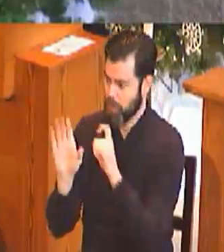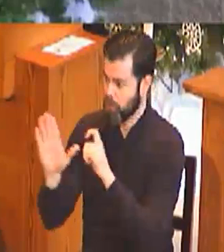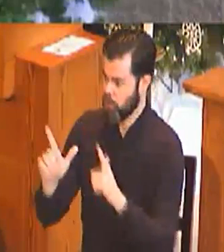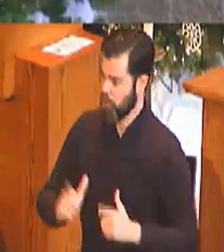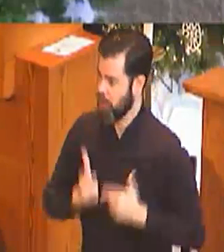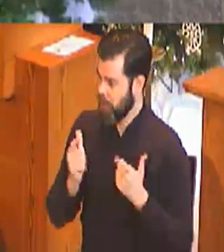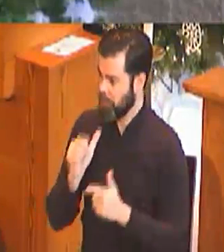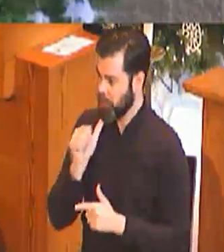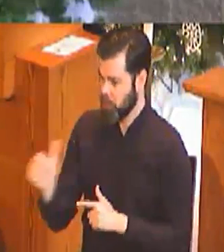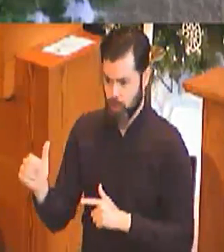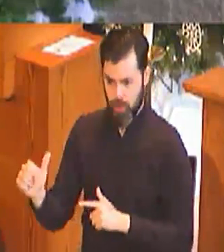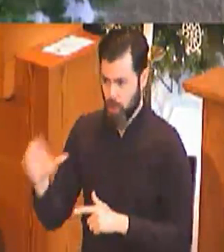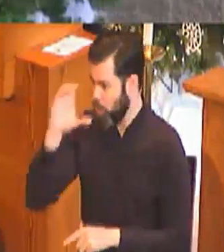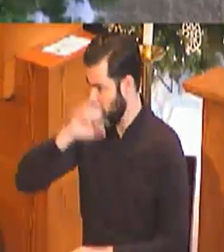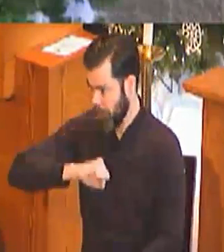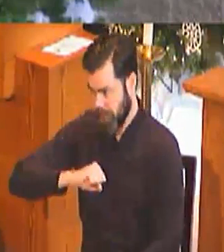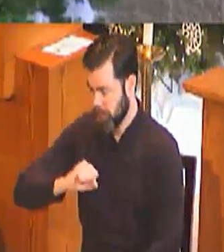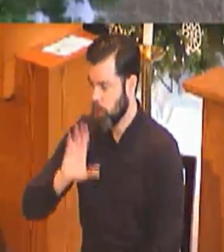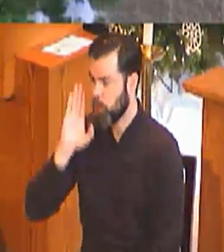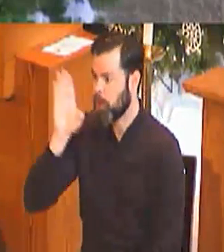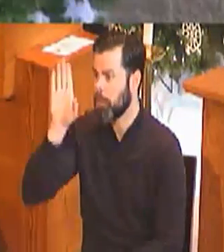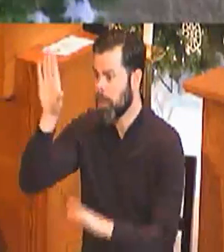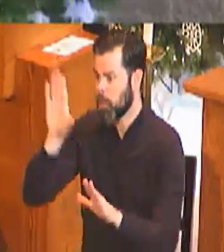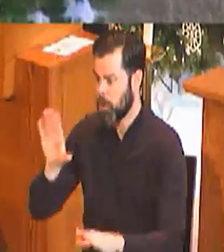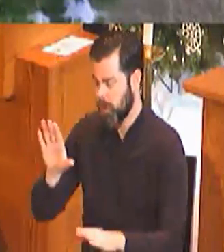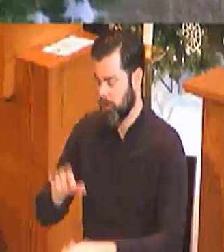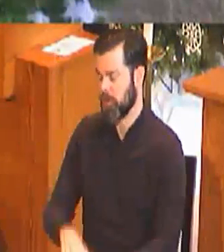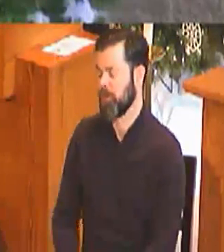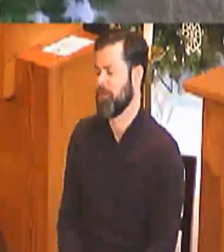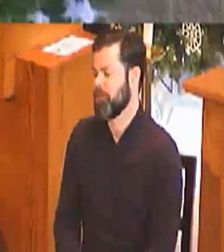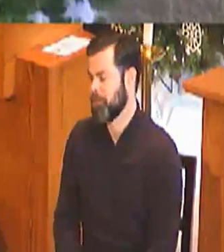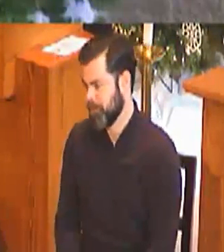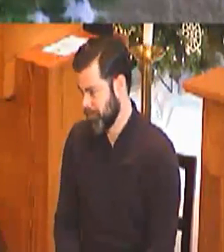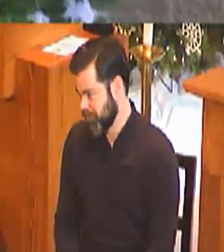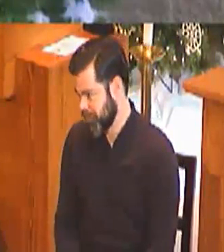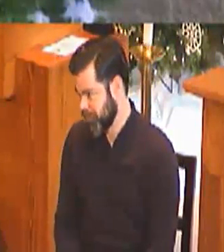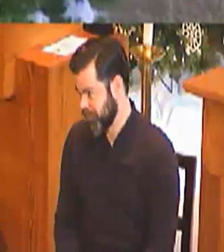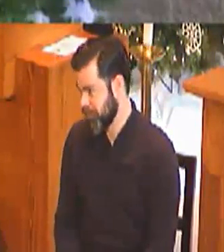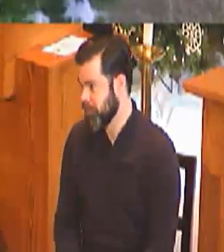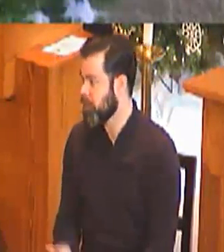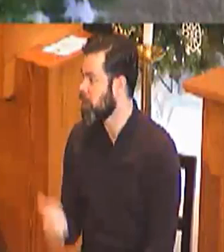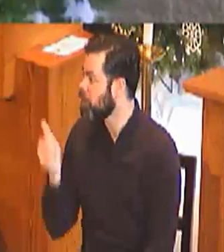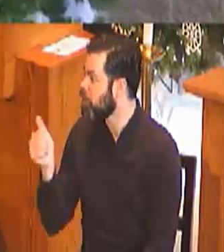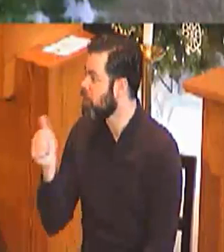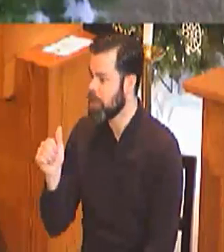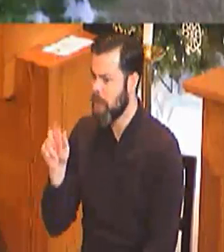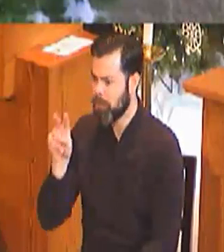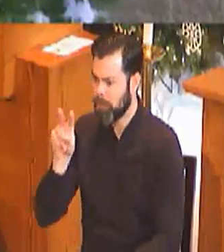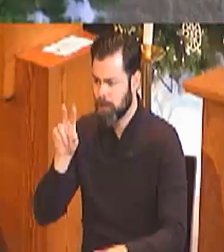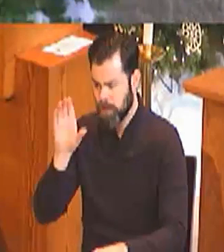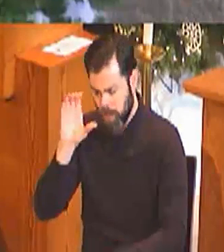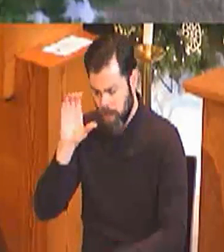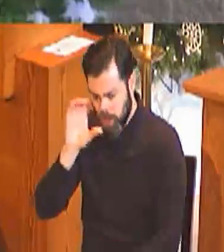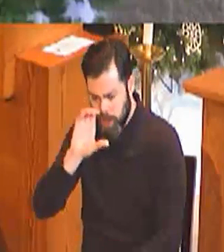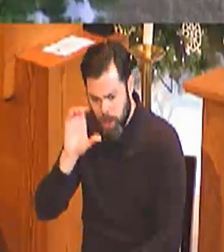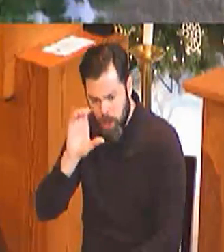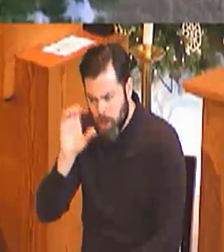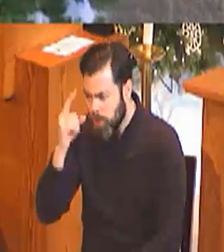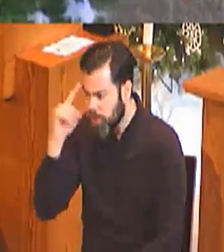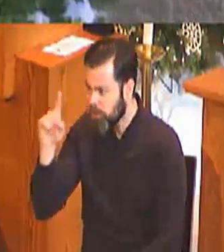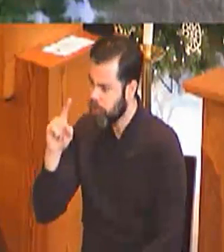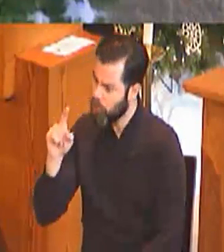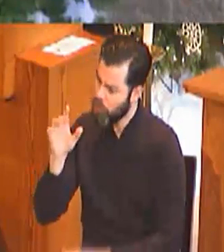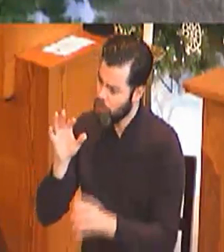this. This is going to be wonderful, as usual. He's so wonderful. Are you looking for meaningful connections on